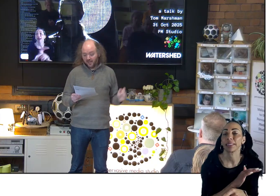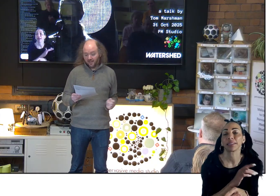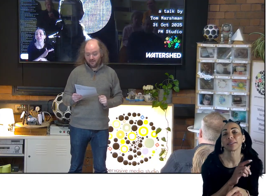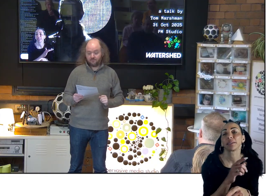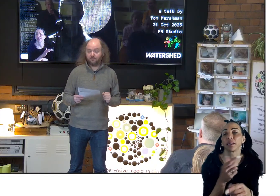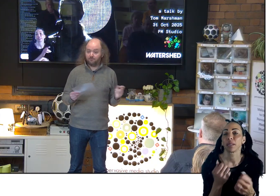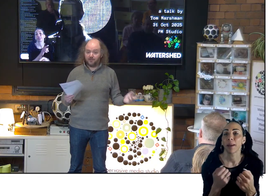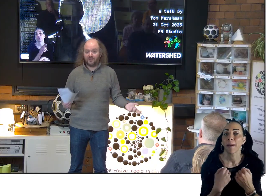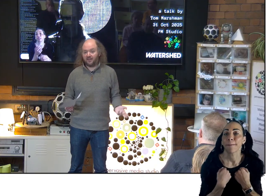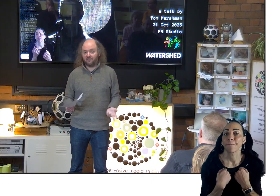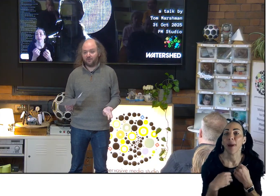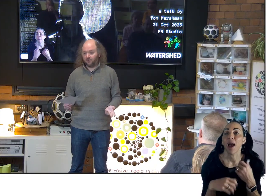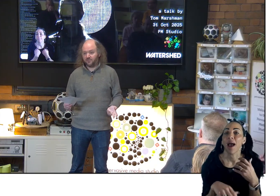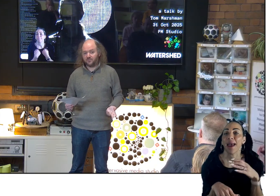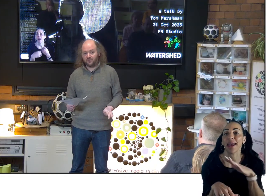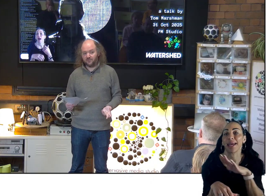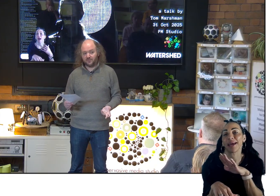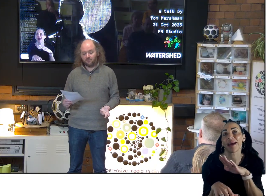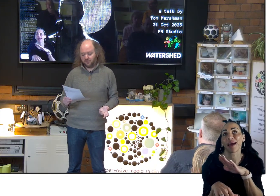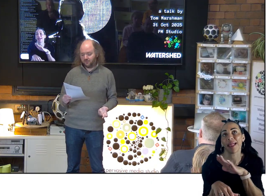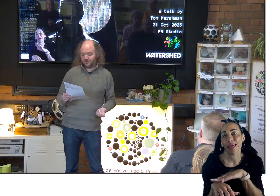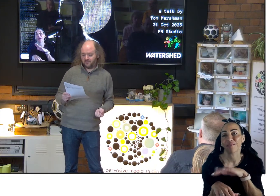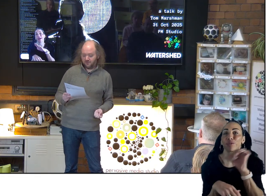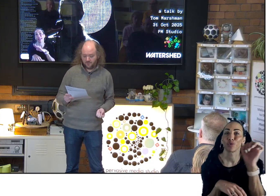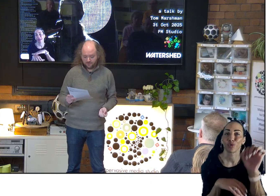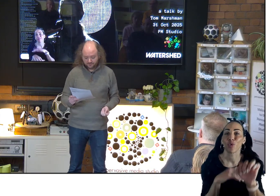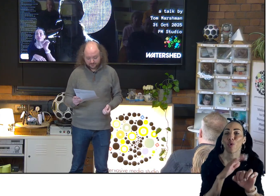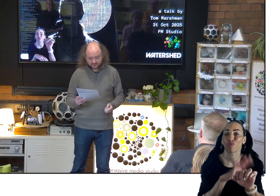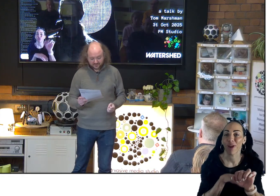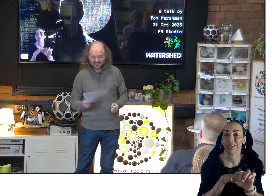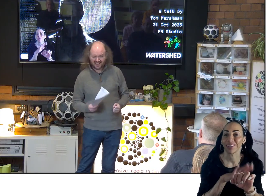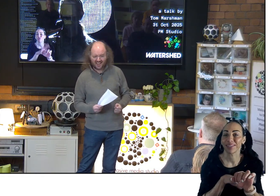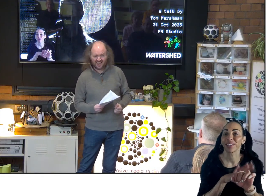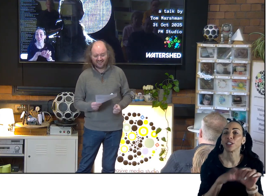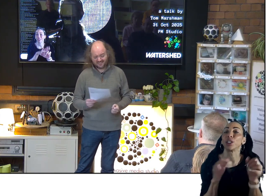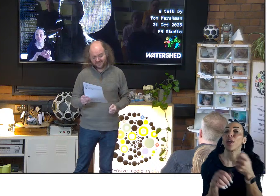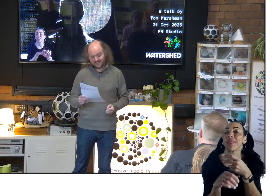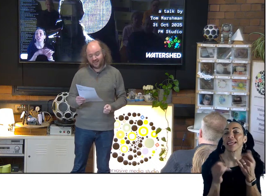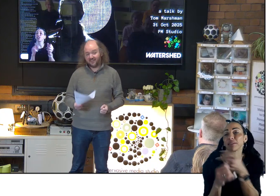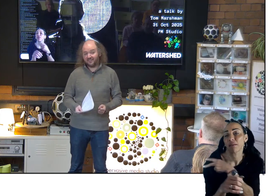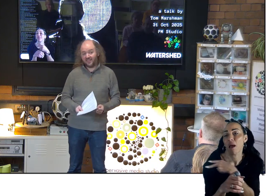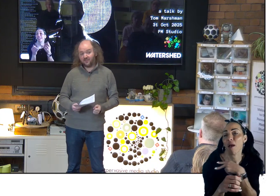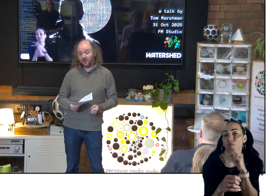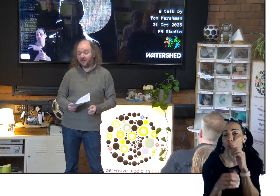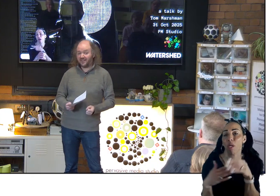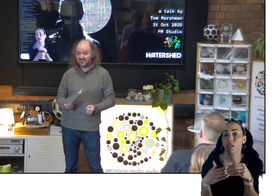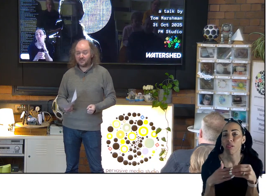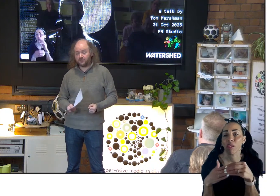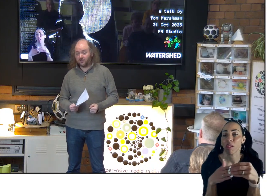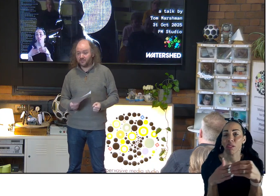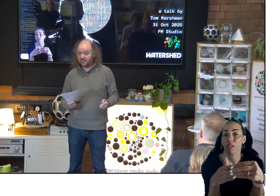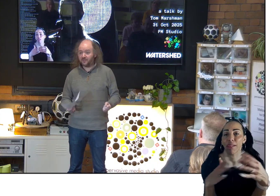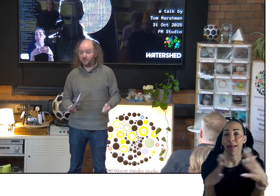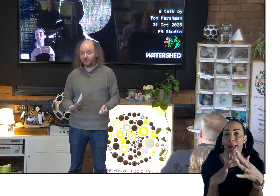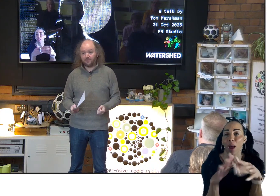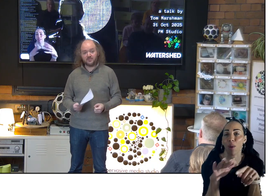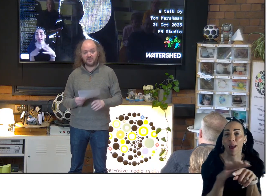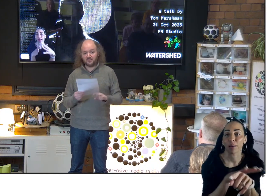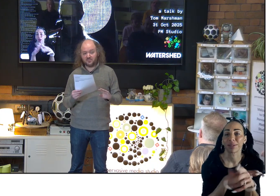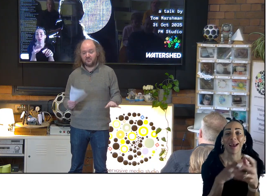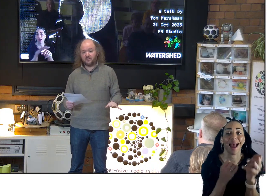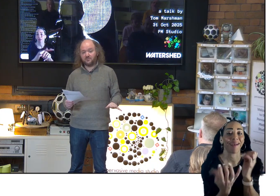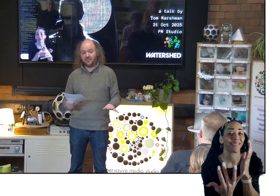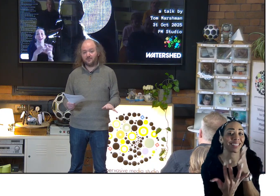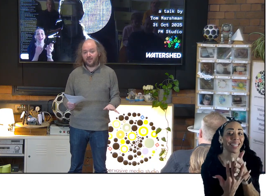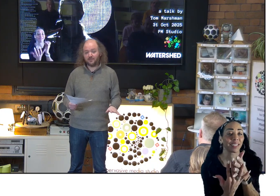side. But in any event, one of the studio team will direct you to them. And then there are accessible toilets, including baby